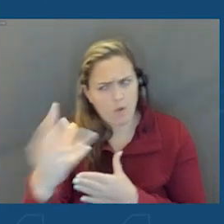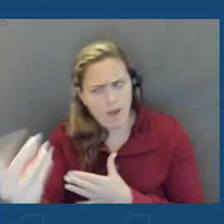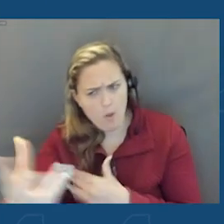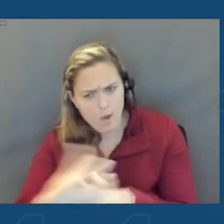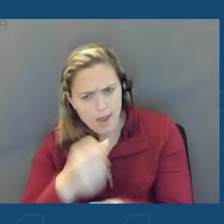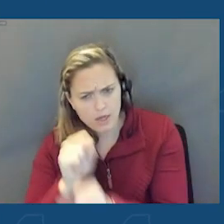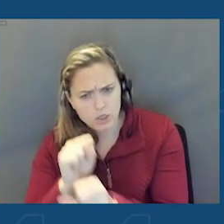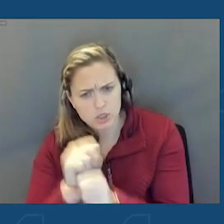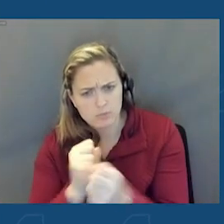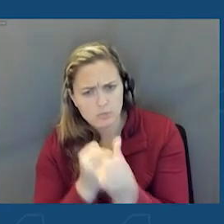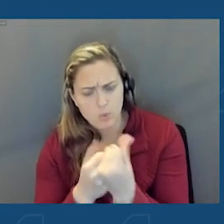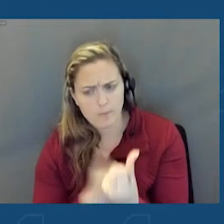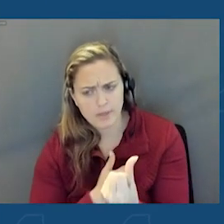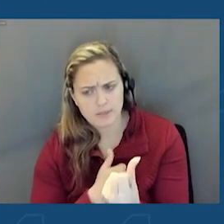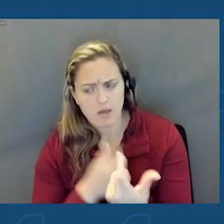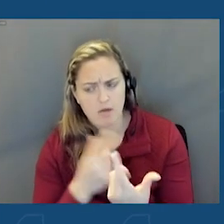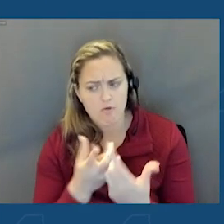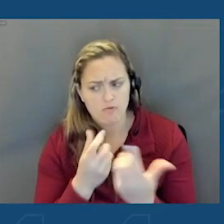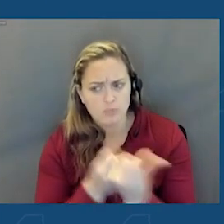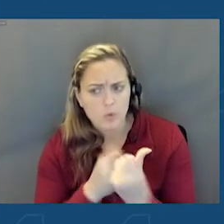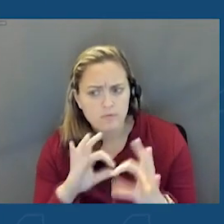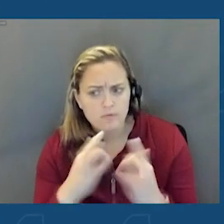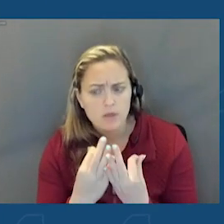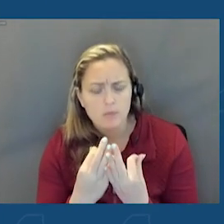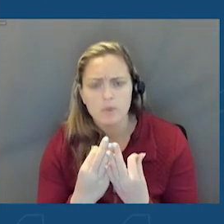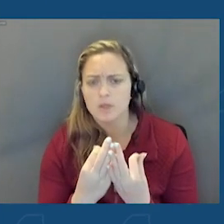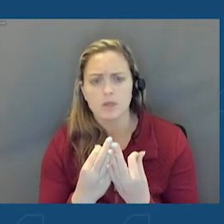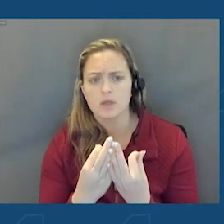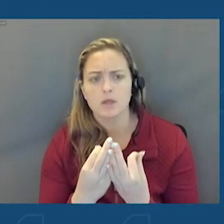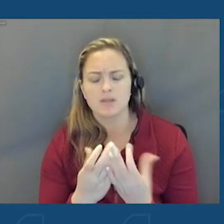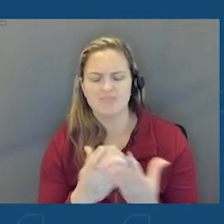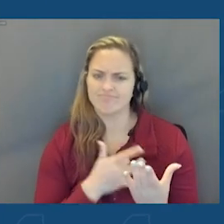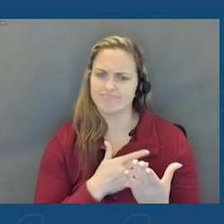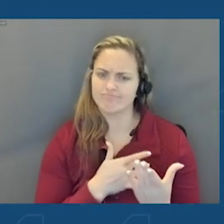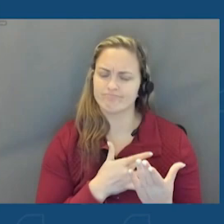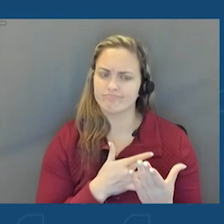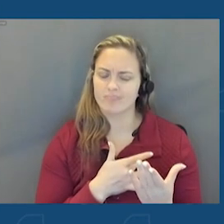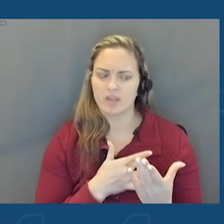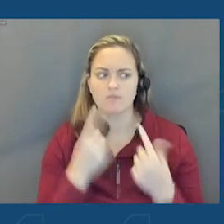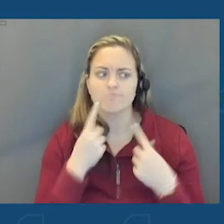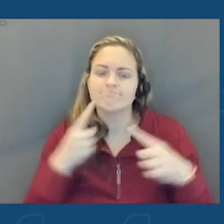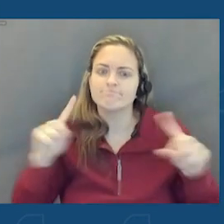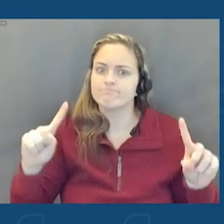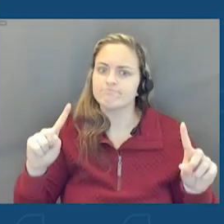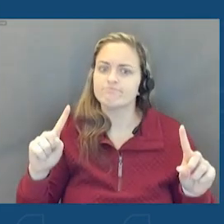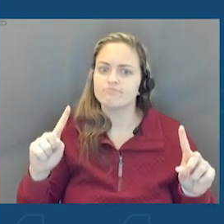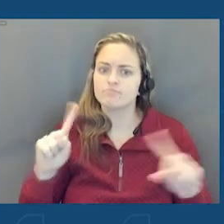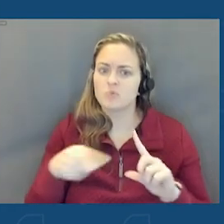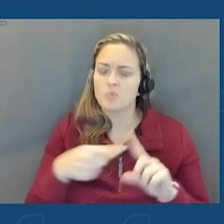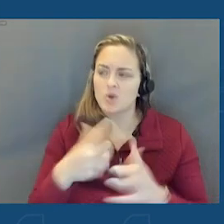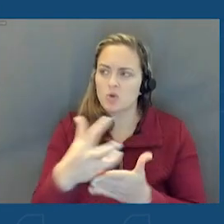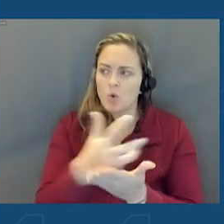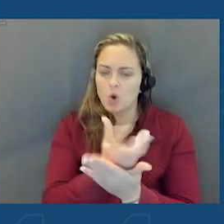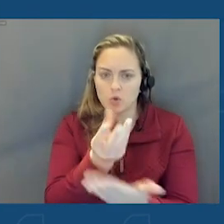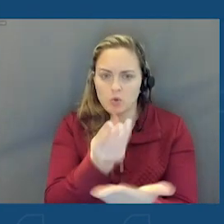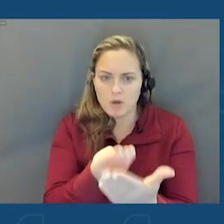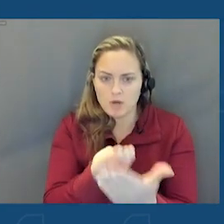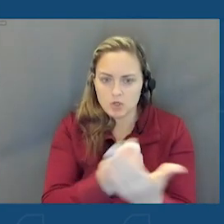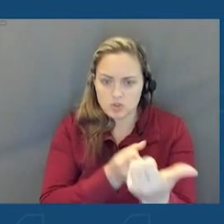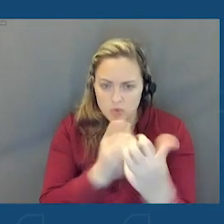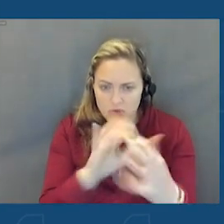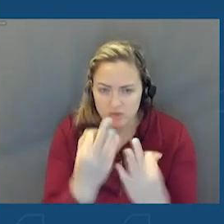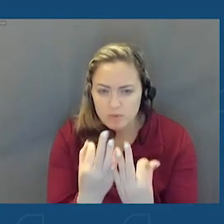support myself and my family? The sense of accomplishment you get when you earn your wages to support your